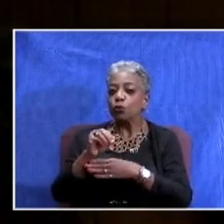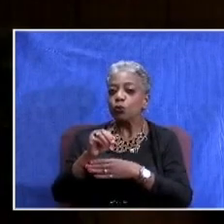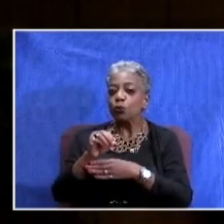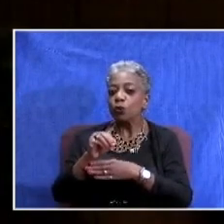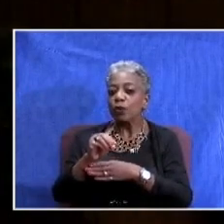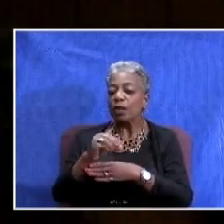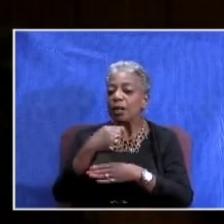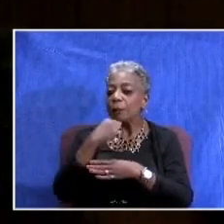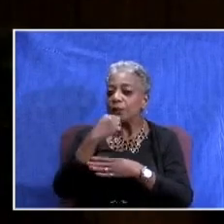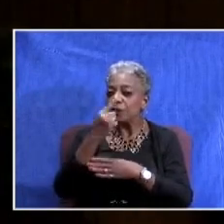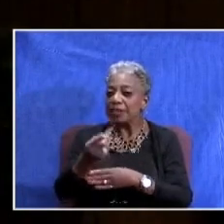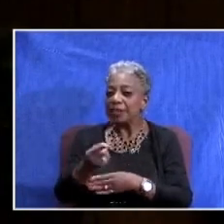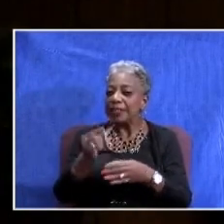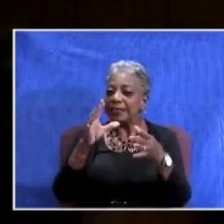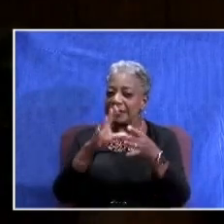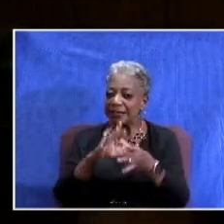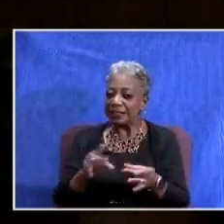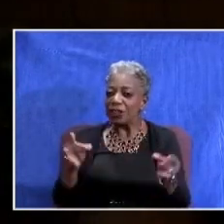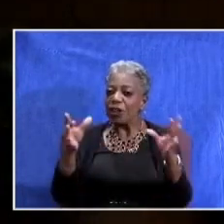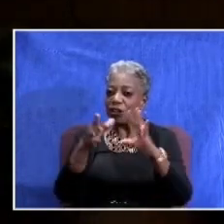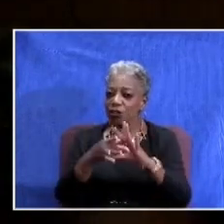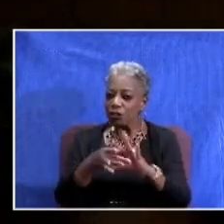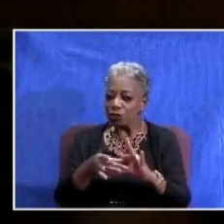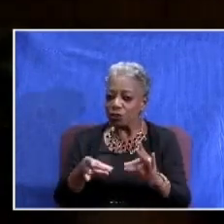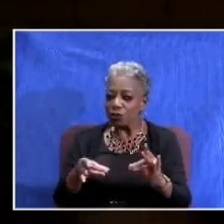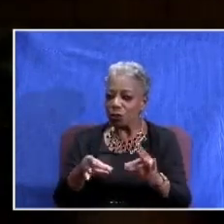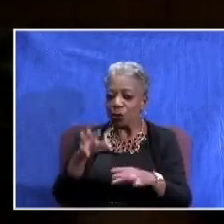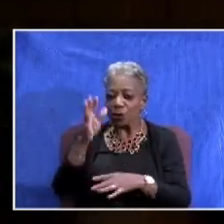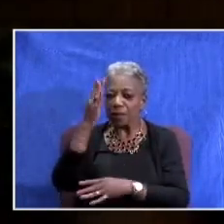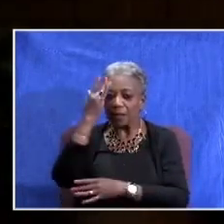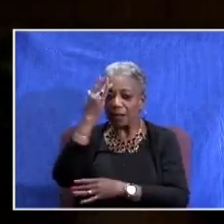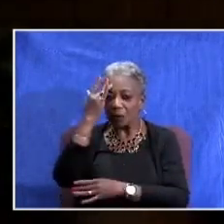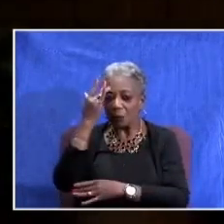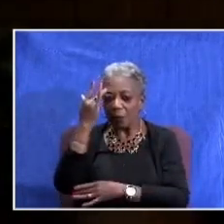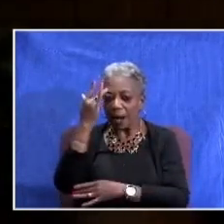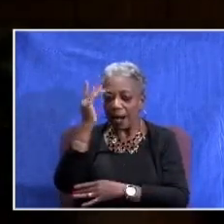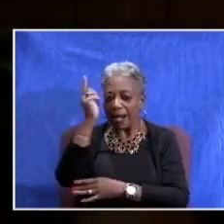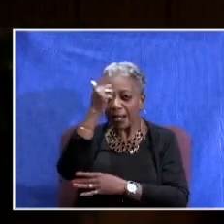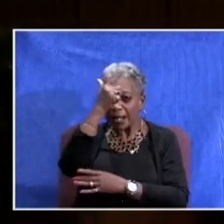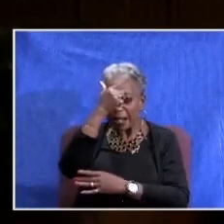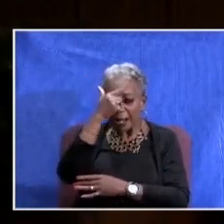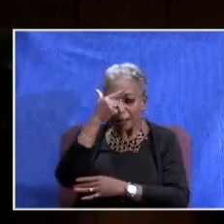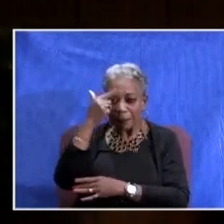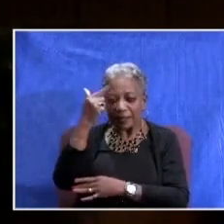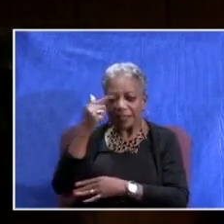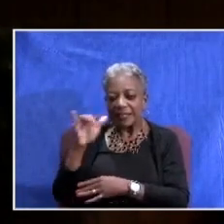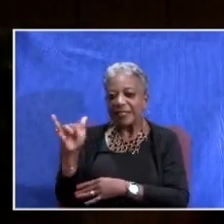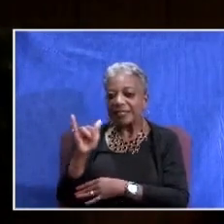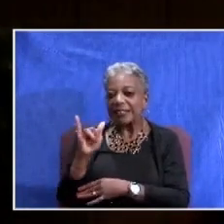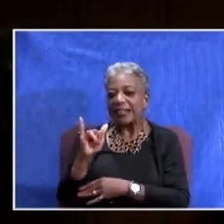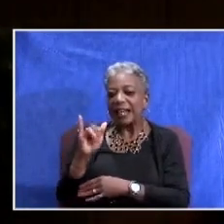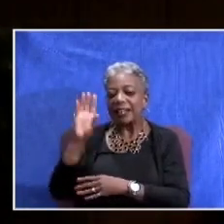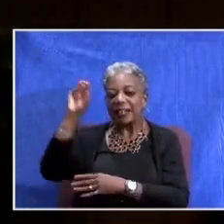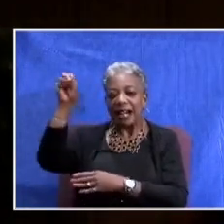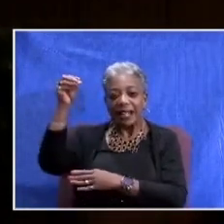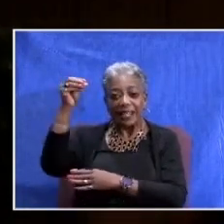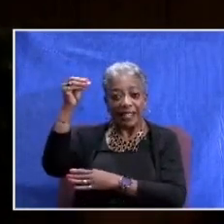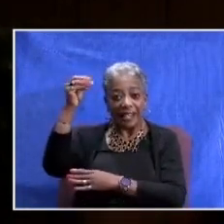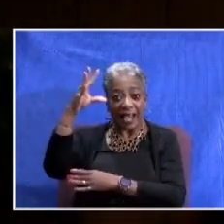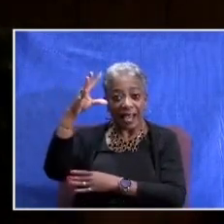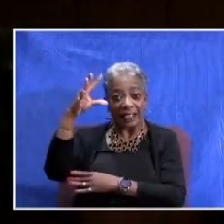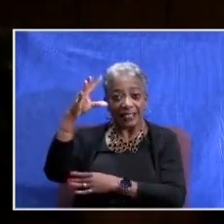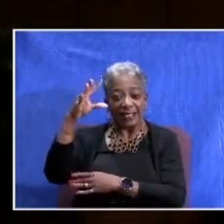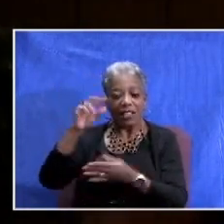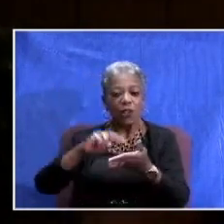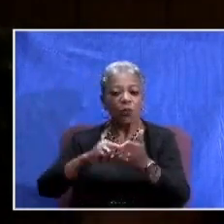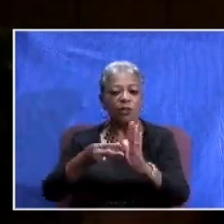the story. It's what's called the spotlight effect. You know what a spotlight is? A